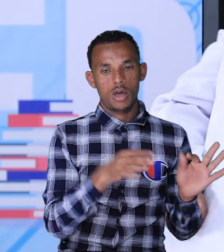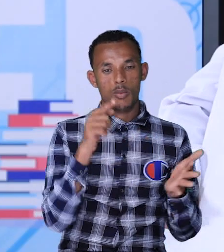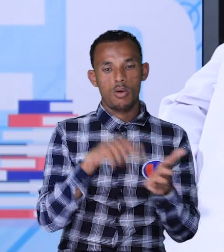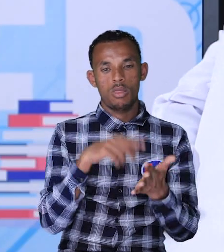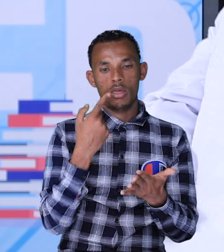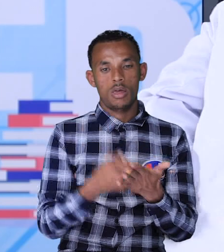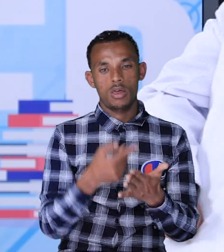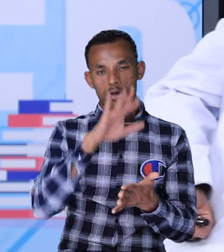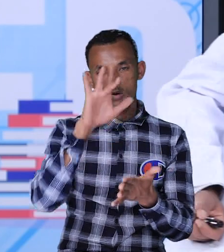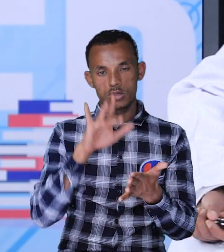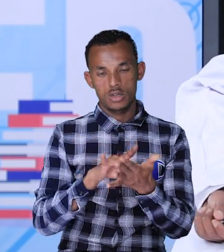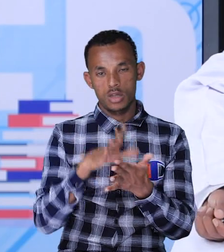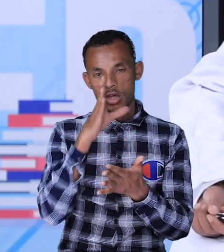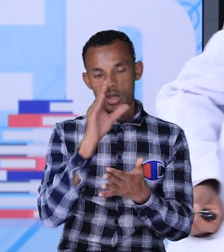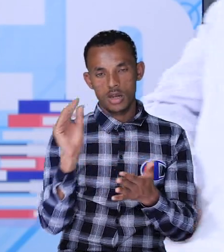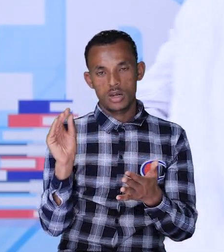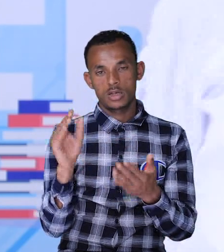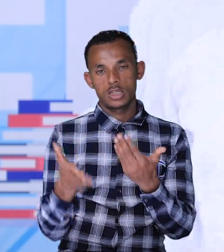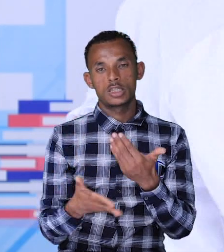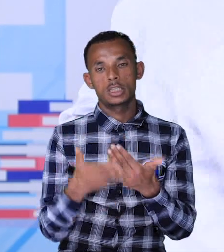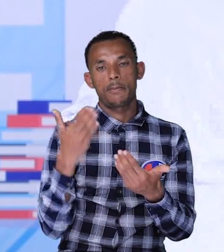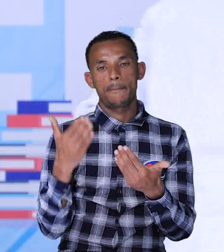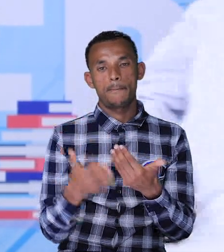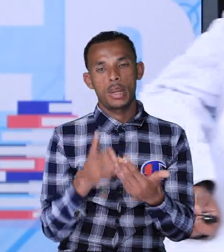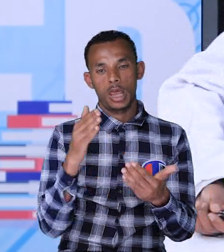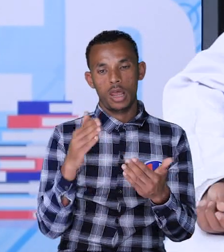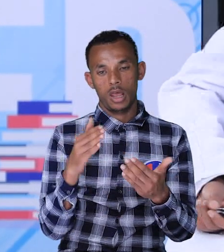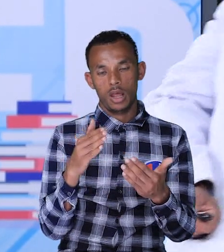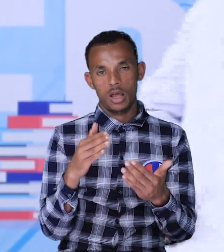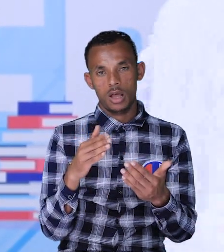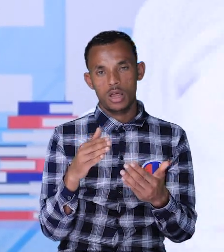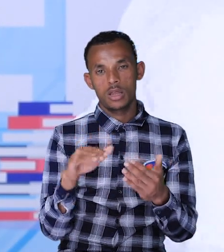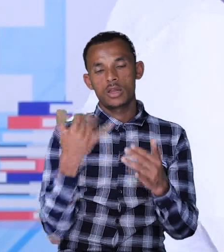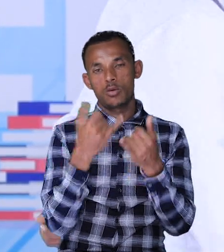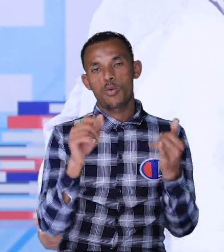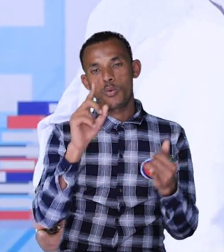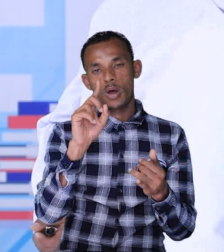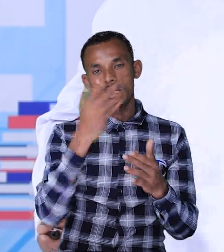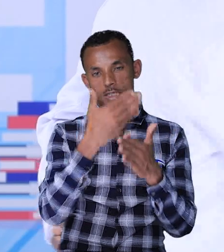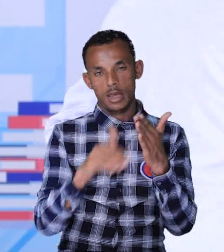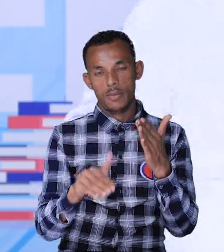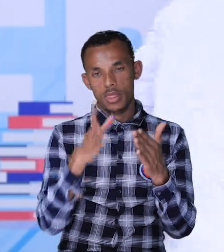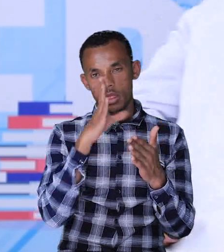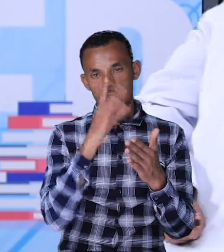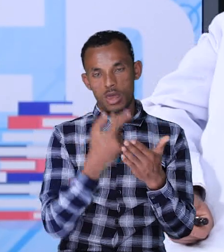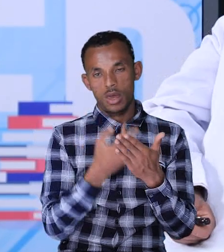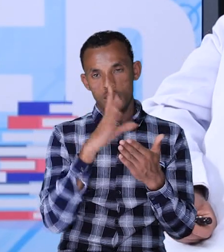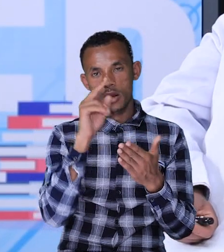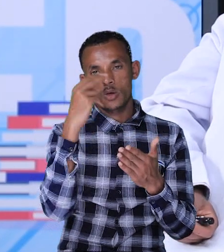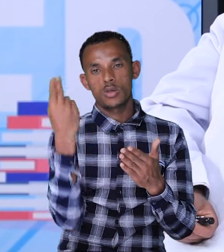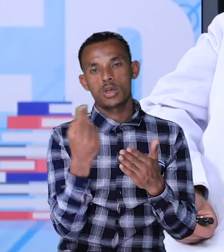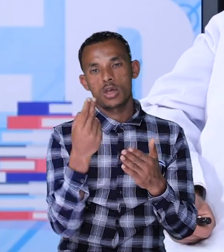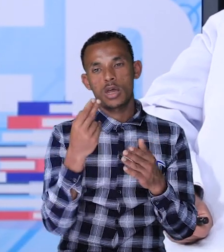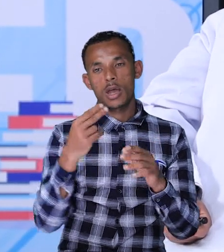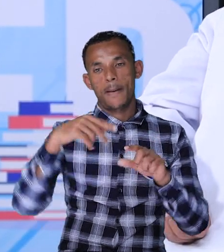here at center and just simply just drawing one segment here and using protractor,